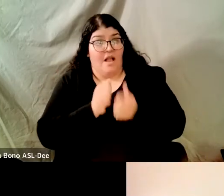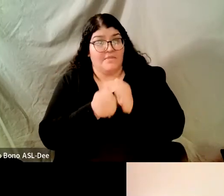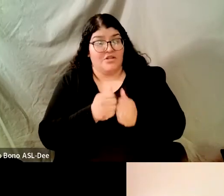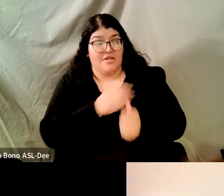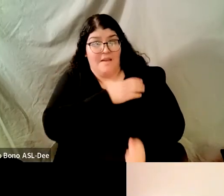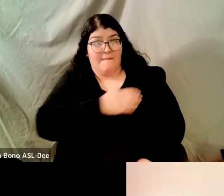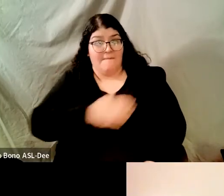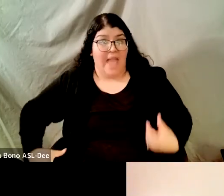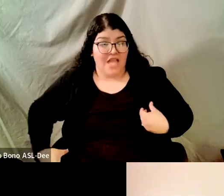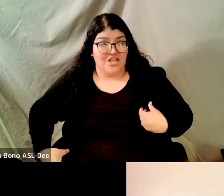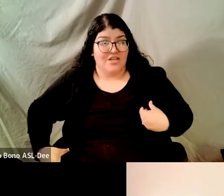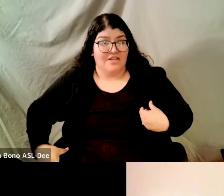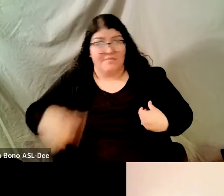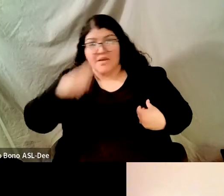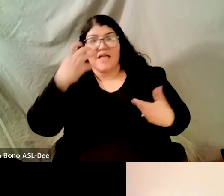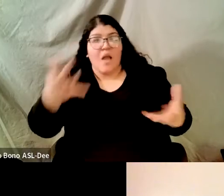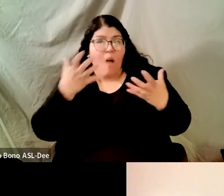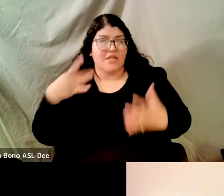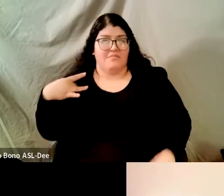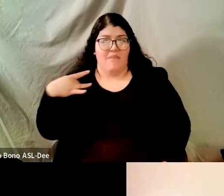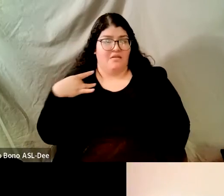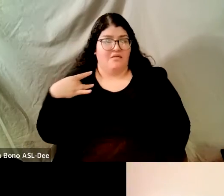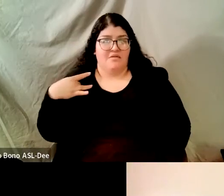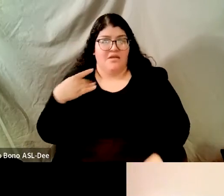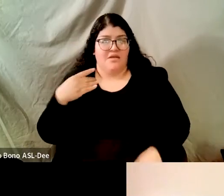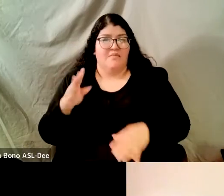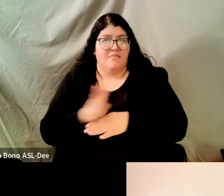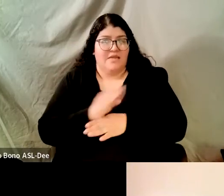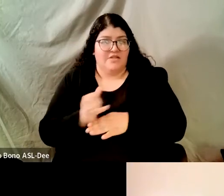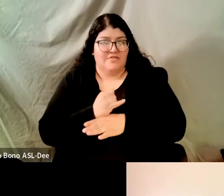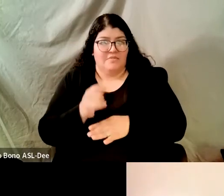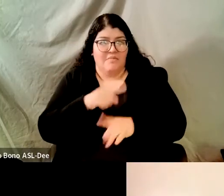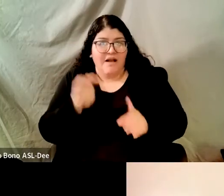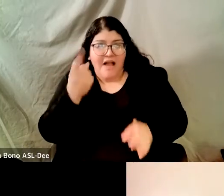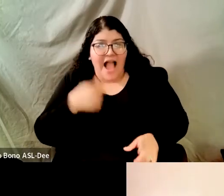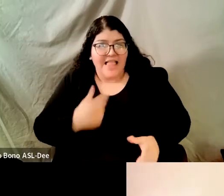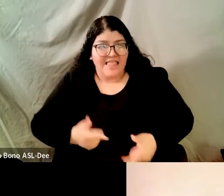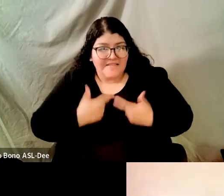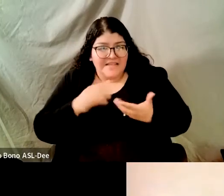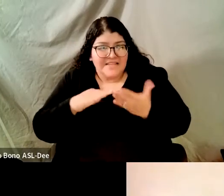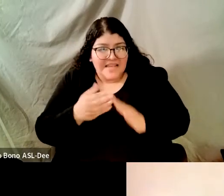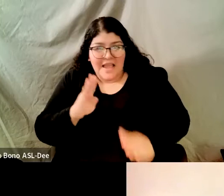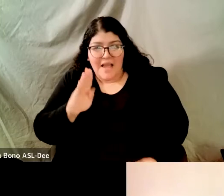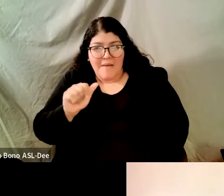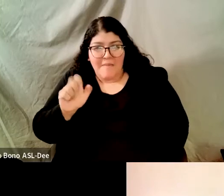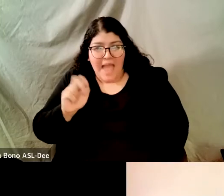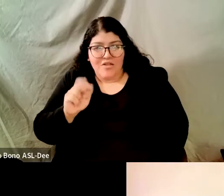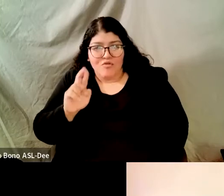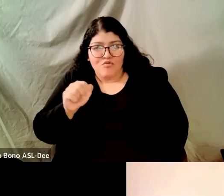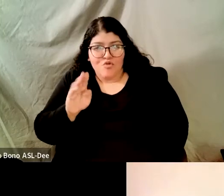wanted to model and be in the industry, but I lived in Baton Rouge, Louisiana. So at the time, I was in a place where there are